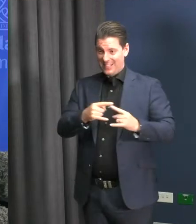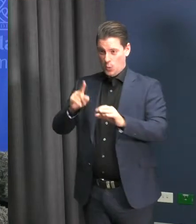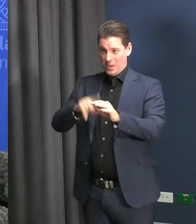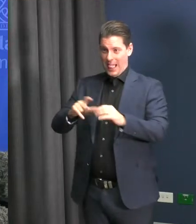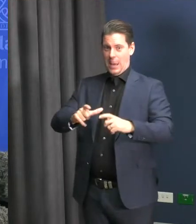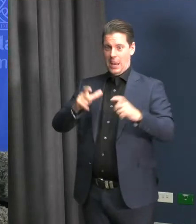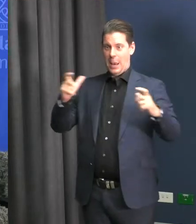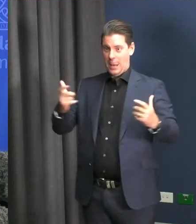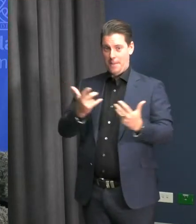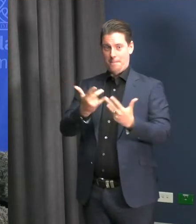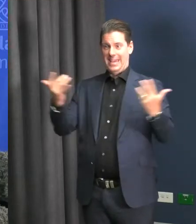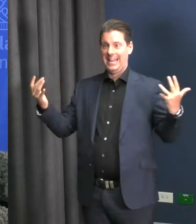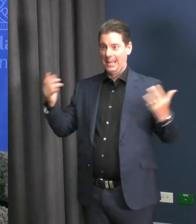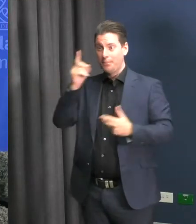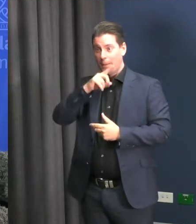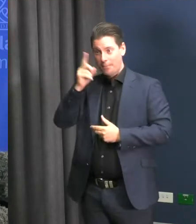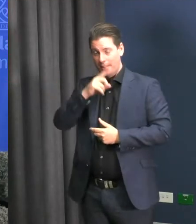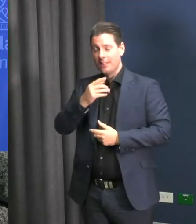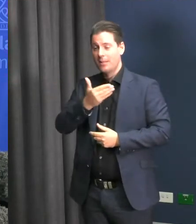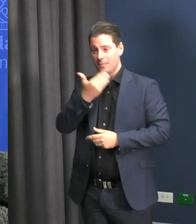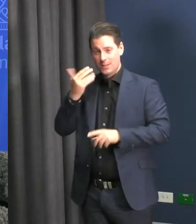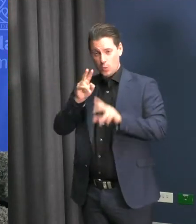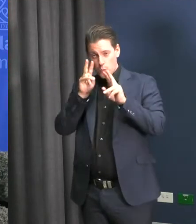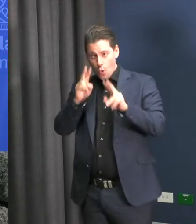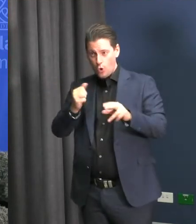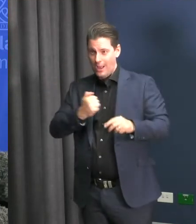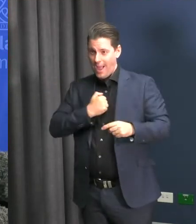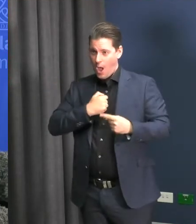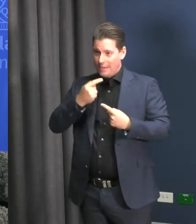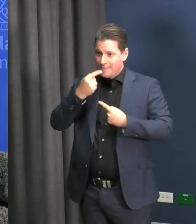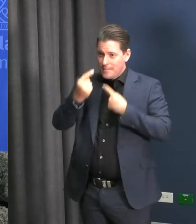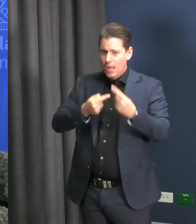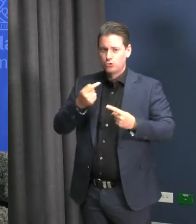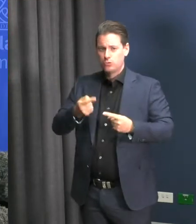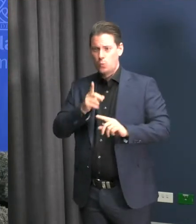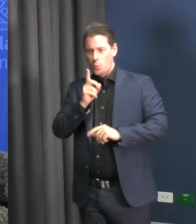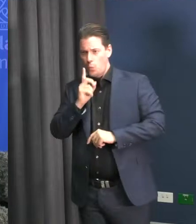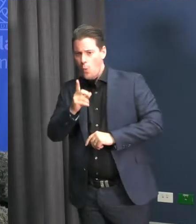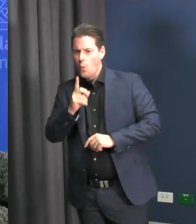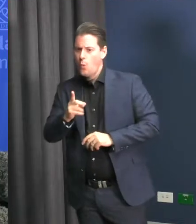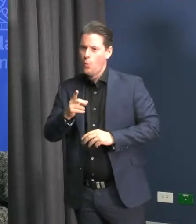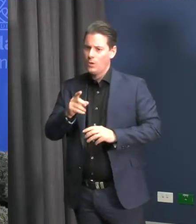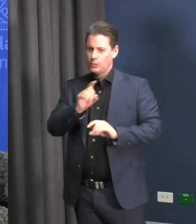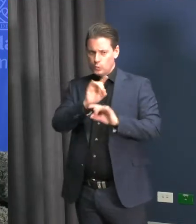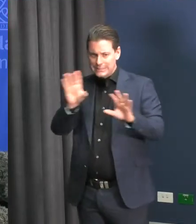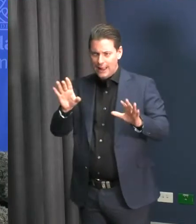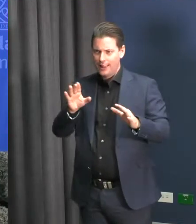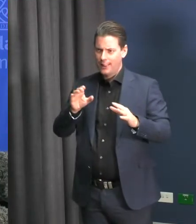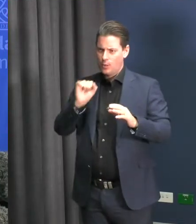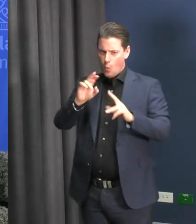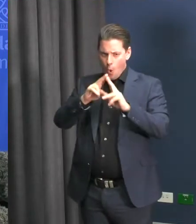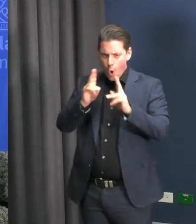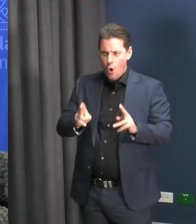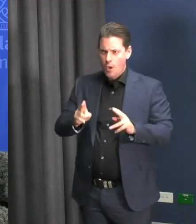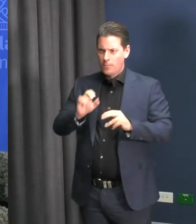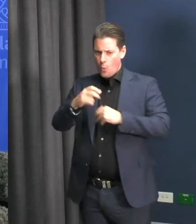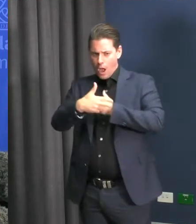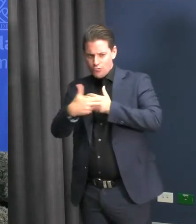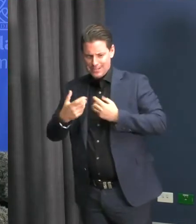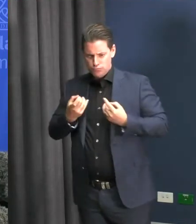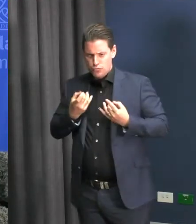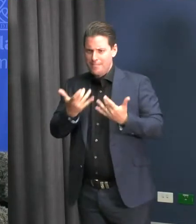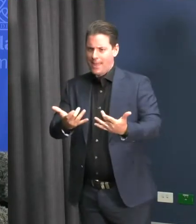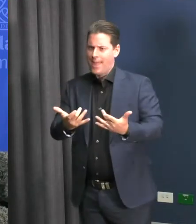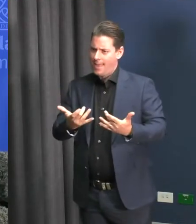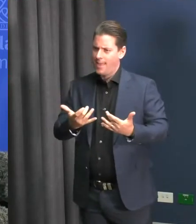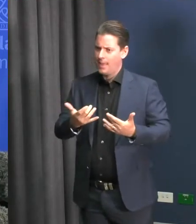to stay connected and be prepared. And as we get the information, we'll share it with you as the impacts become known.